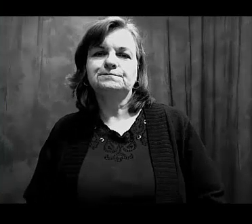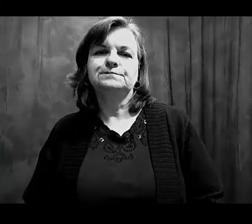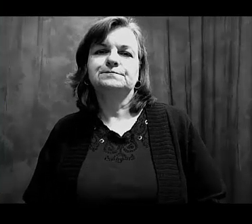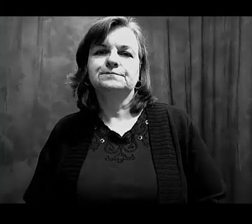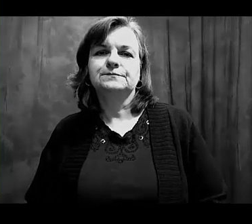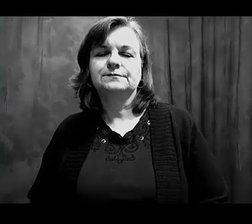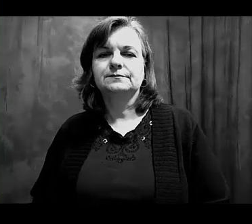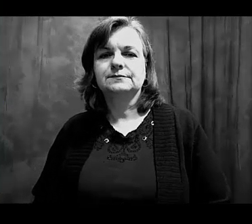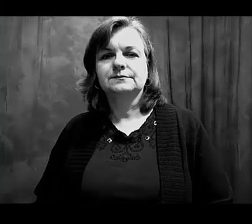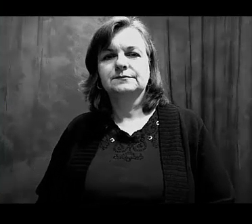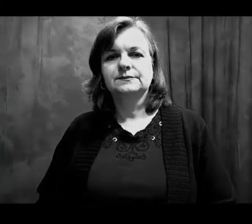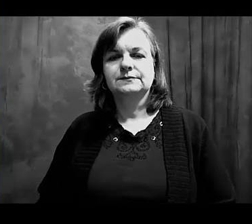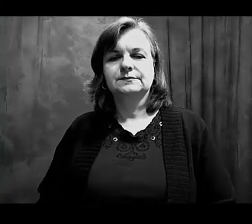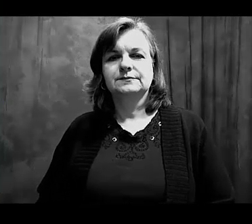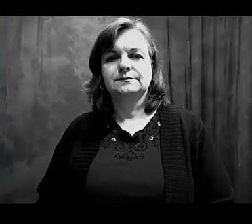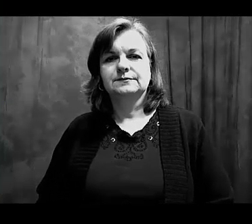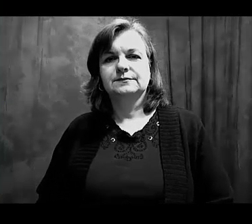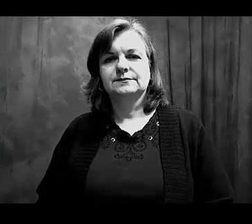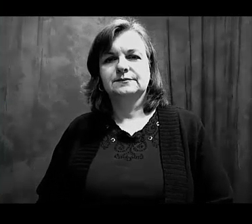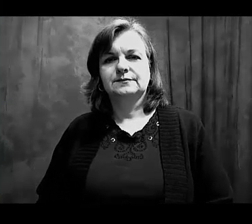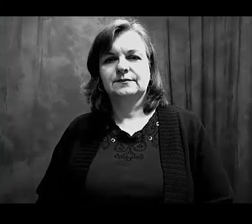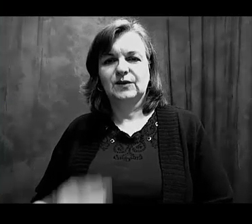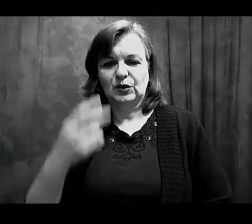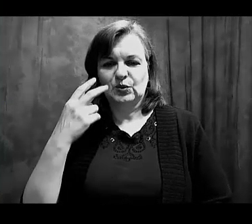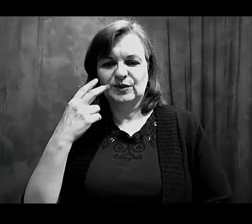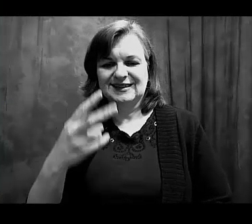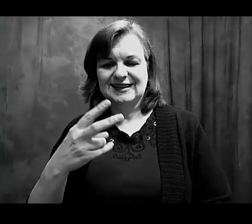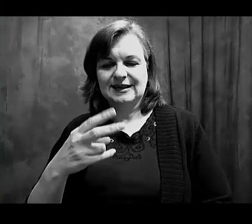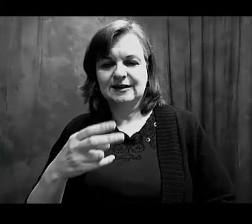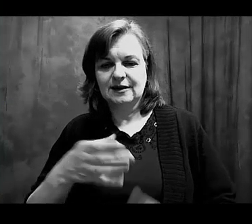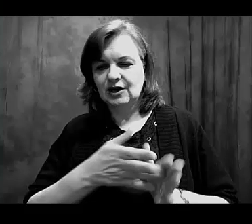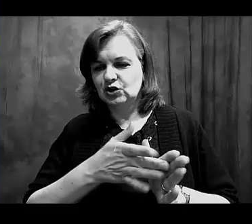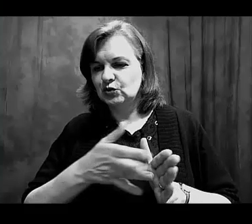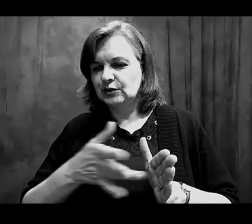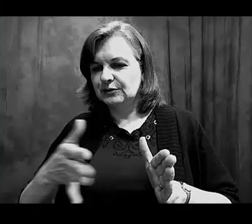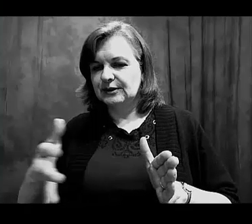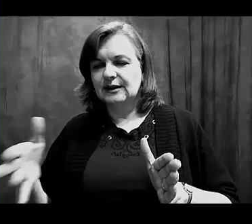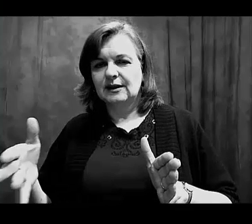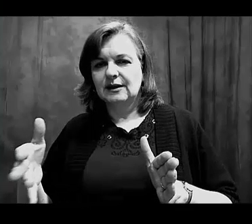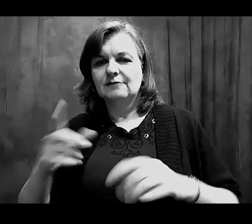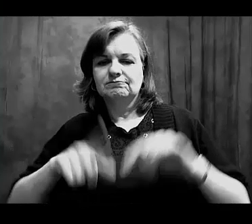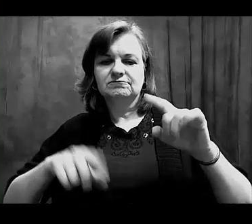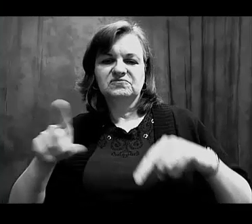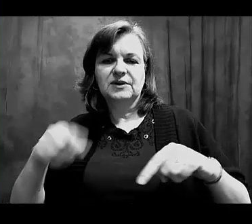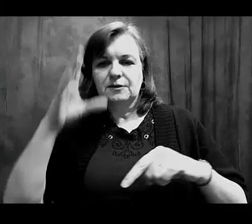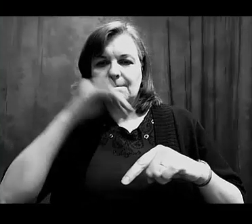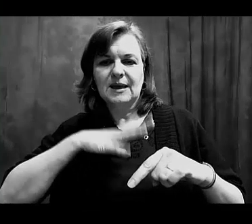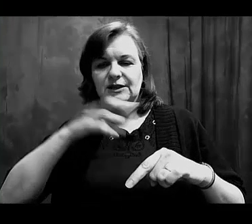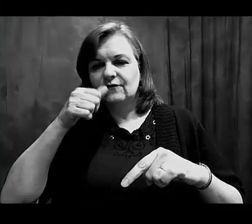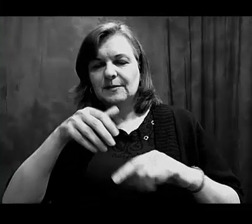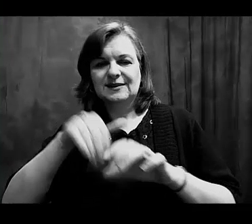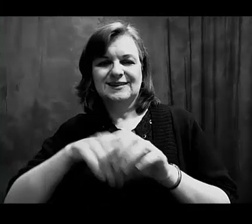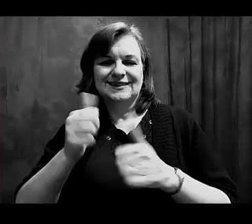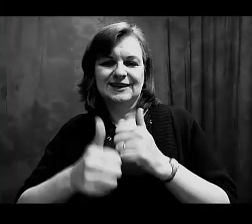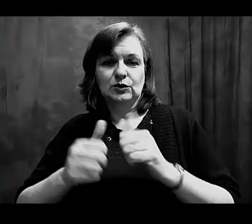Okay? And on that continuum, you see a distribution of females and males. Well, what affects